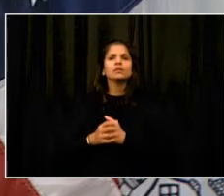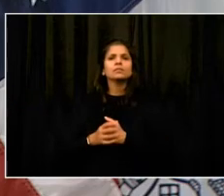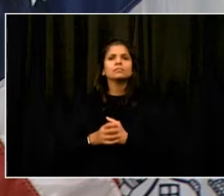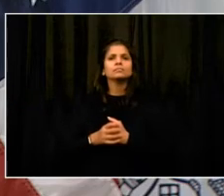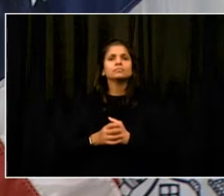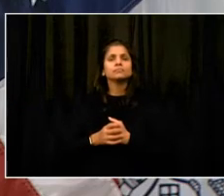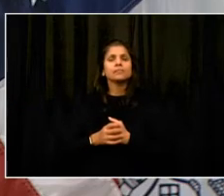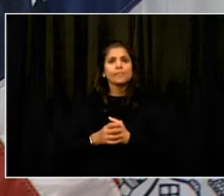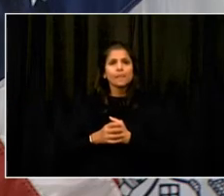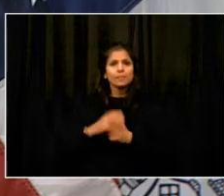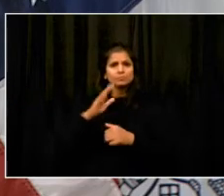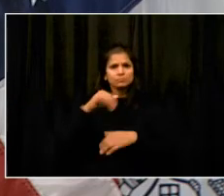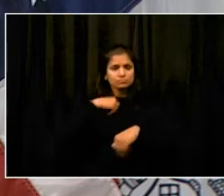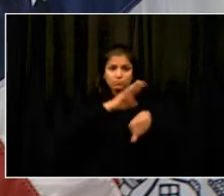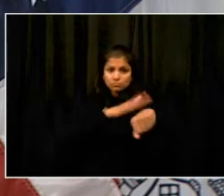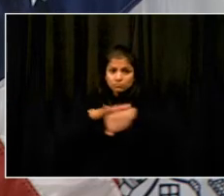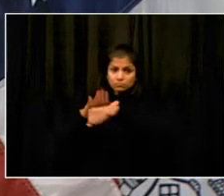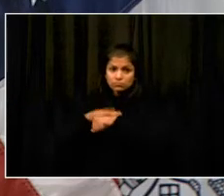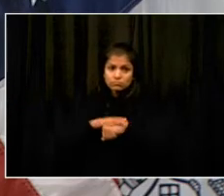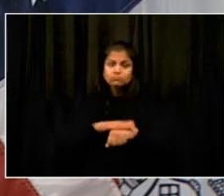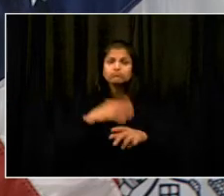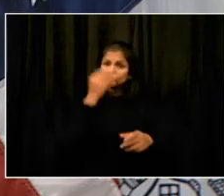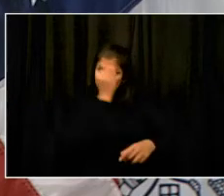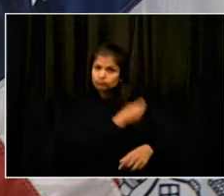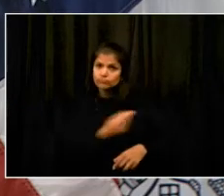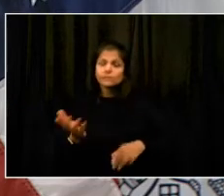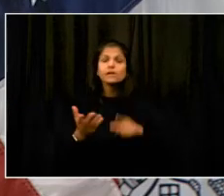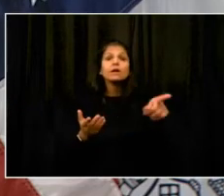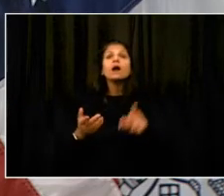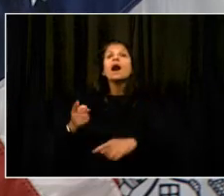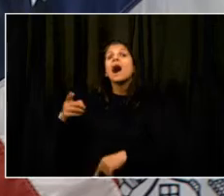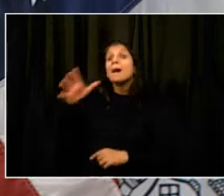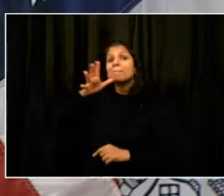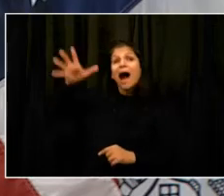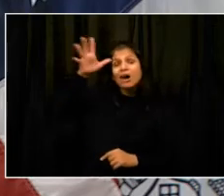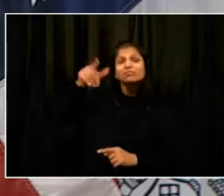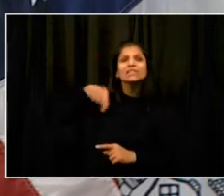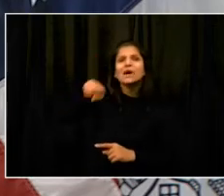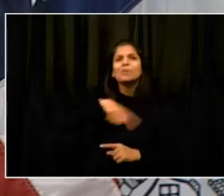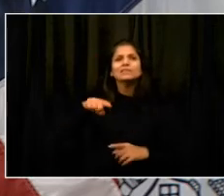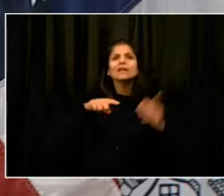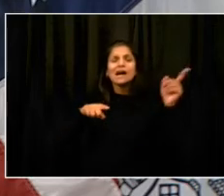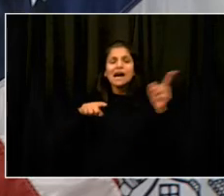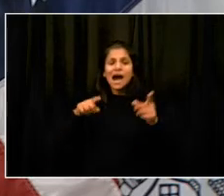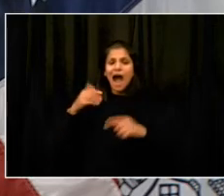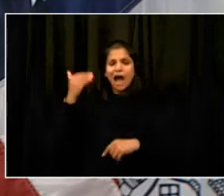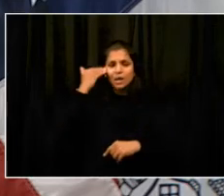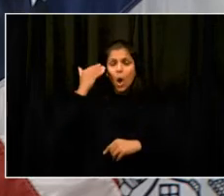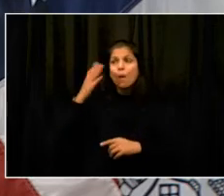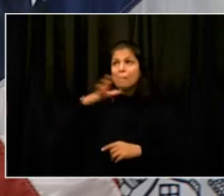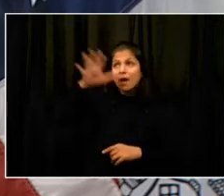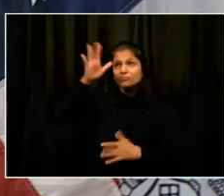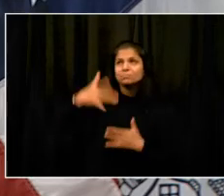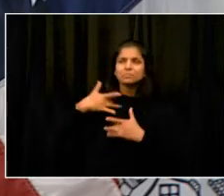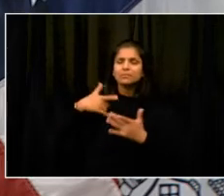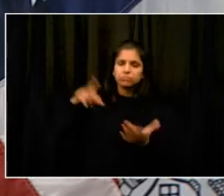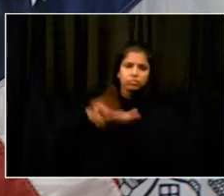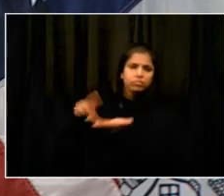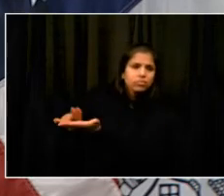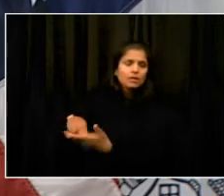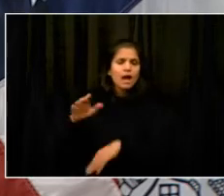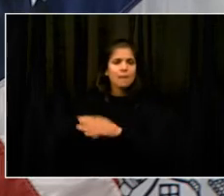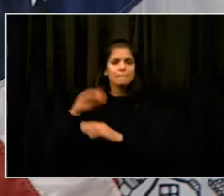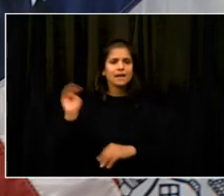with this the day that their child first goes back and send them in with the form or go online the night before. I think we'll see a lot of activity